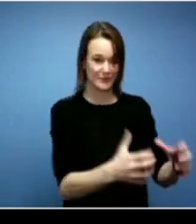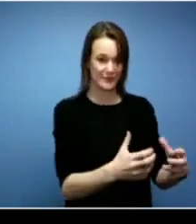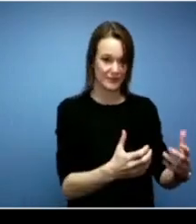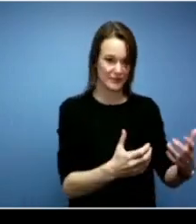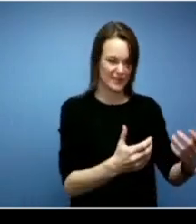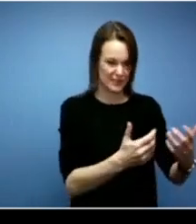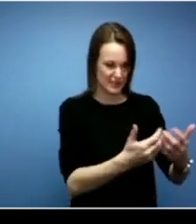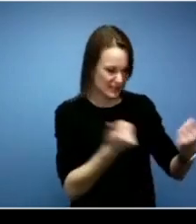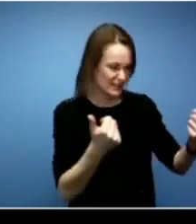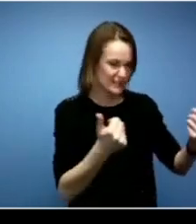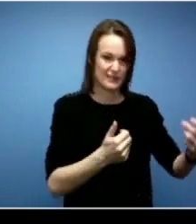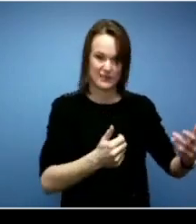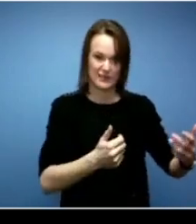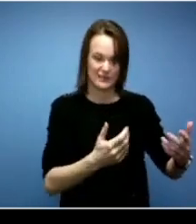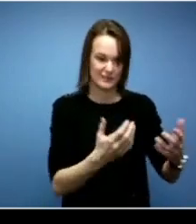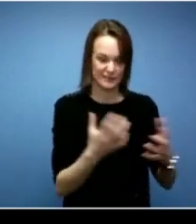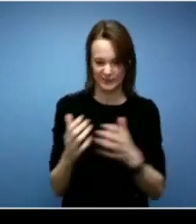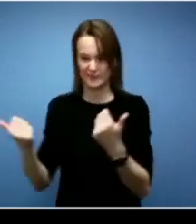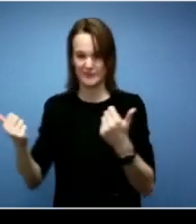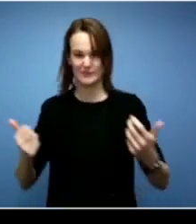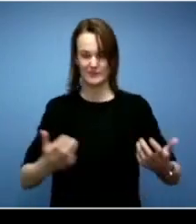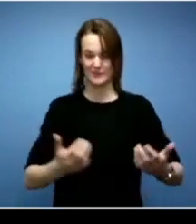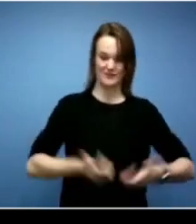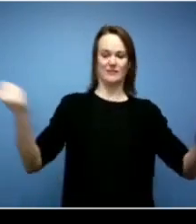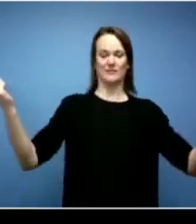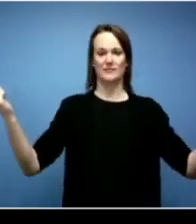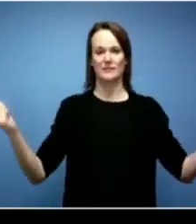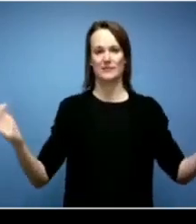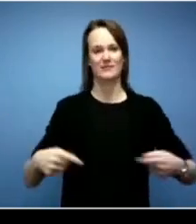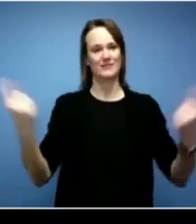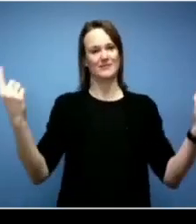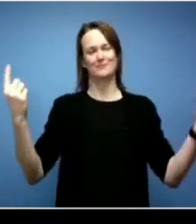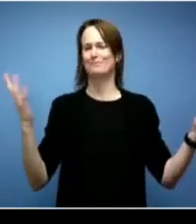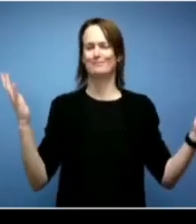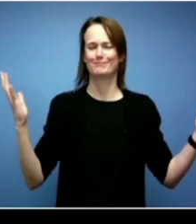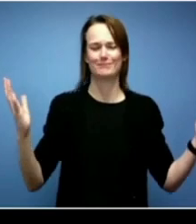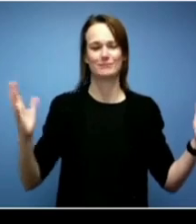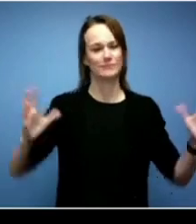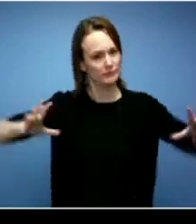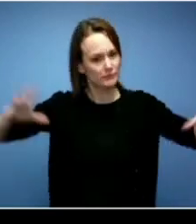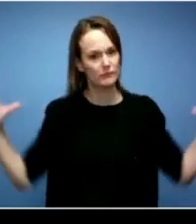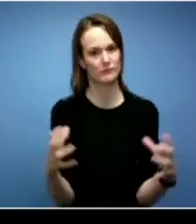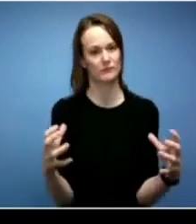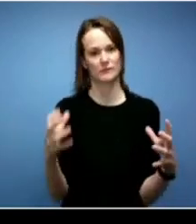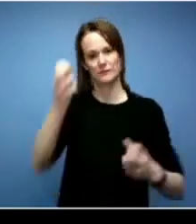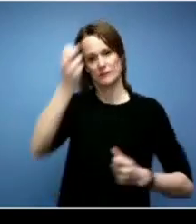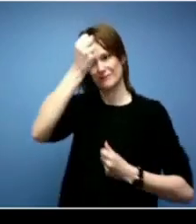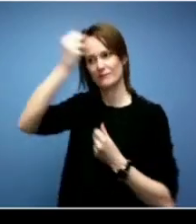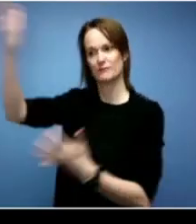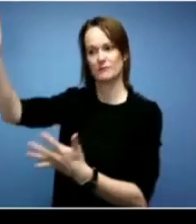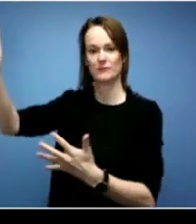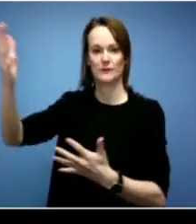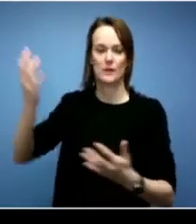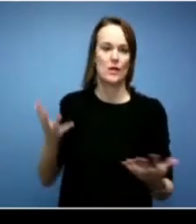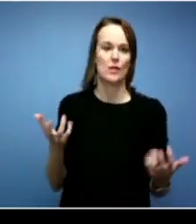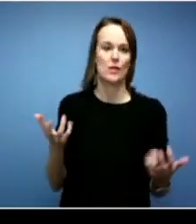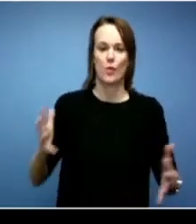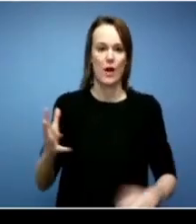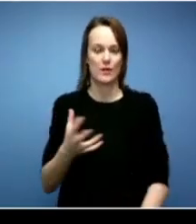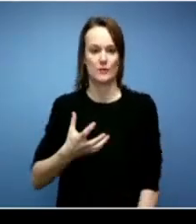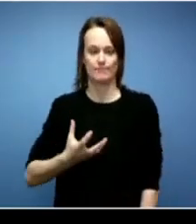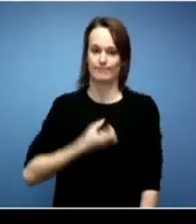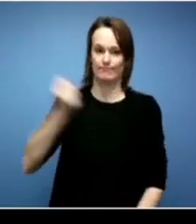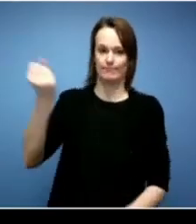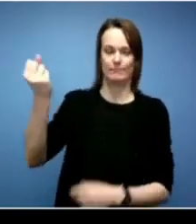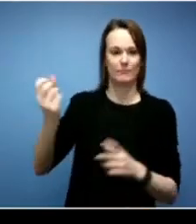further supports colonialism, in my opinion, and that separation means we lose voice, we lose power, and we lose access. So